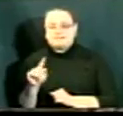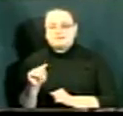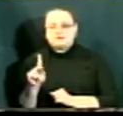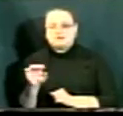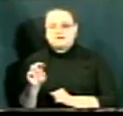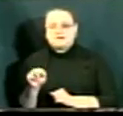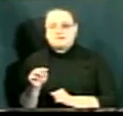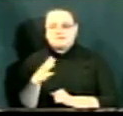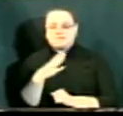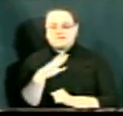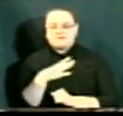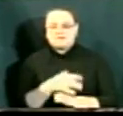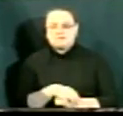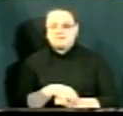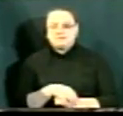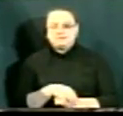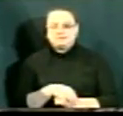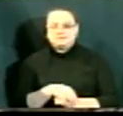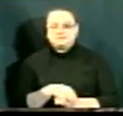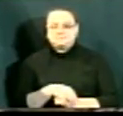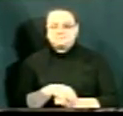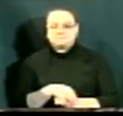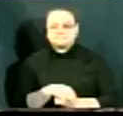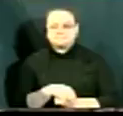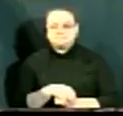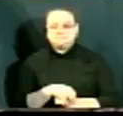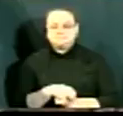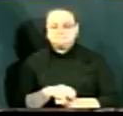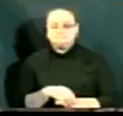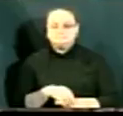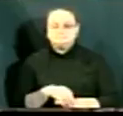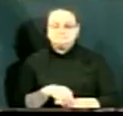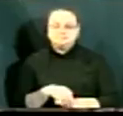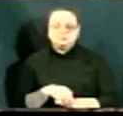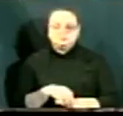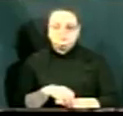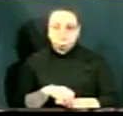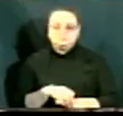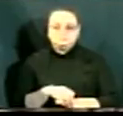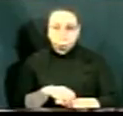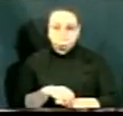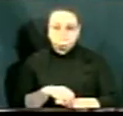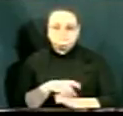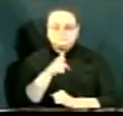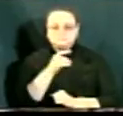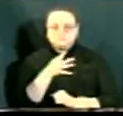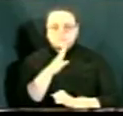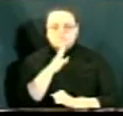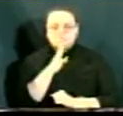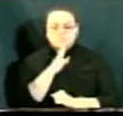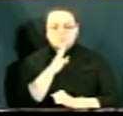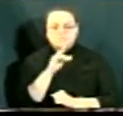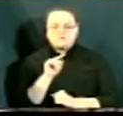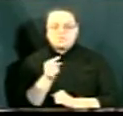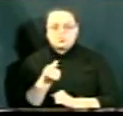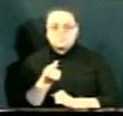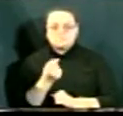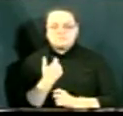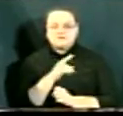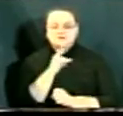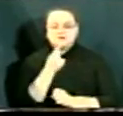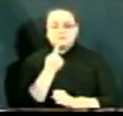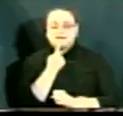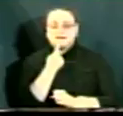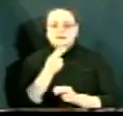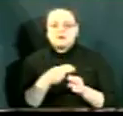That's fine. Does the board have any objection? Without objection. So just whoever's speaking first, make sure you state your